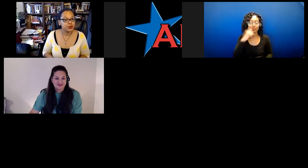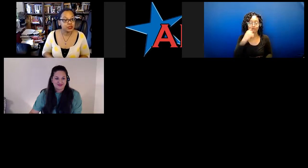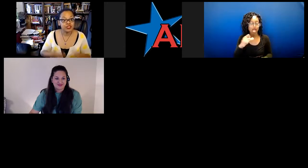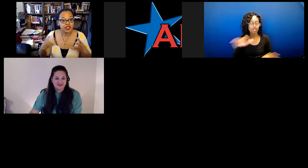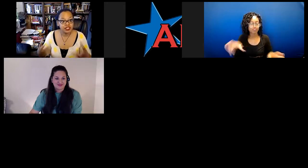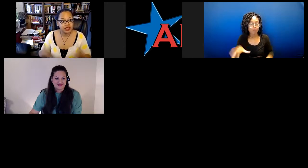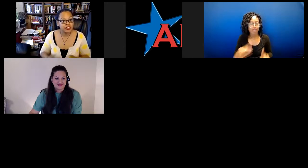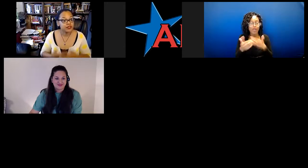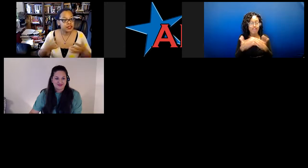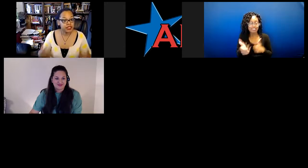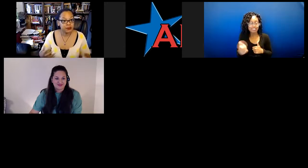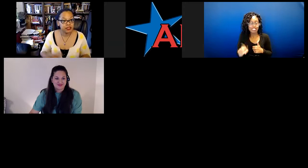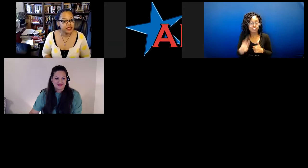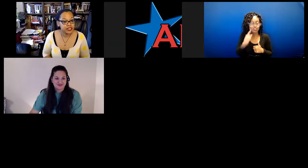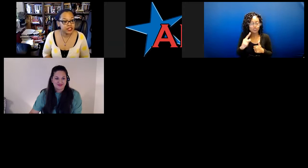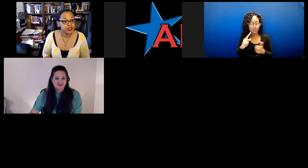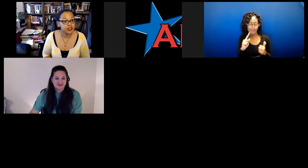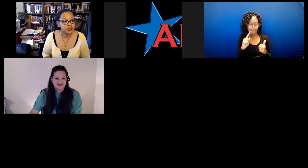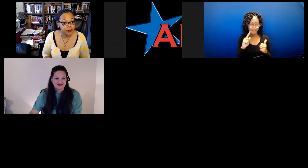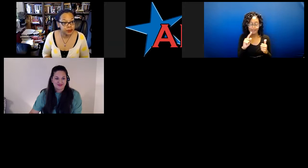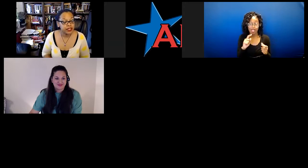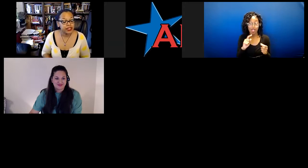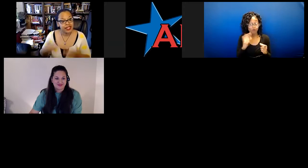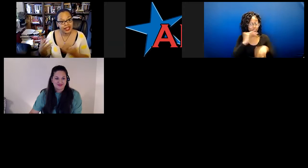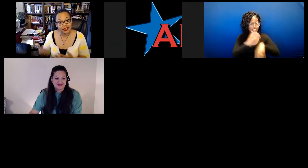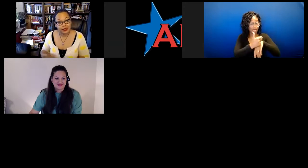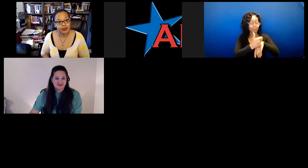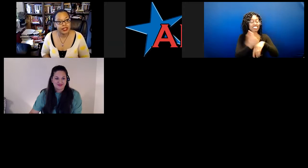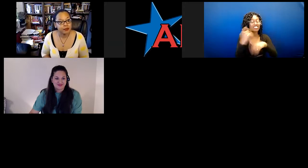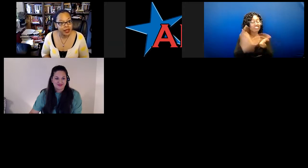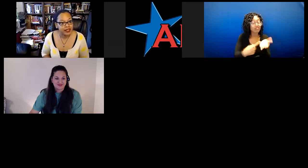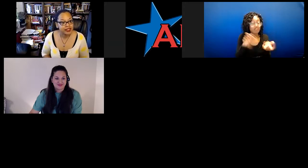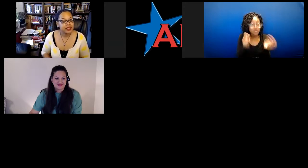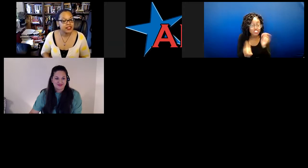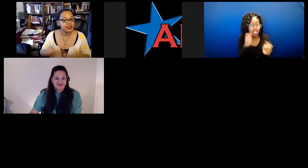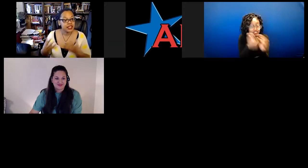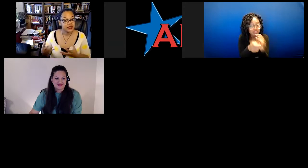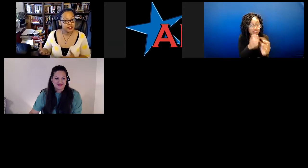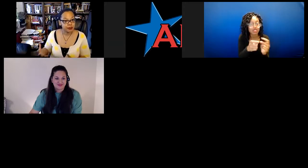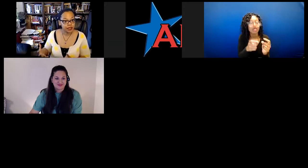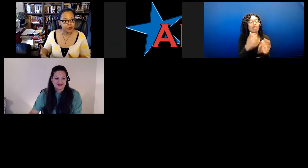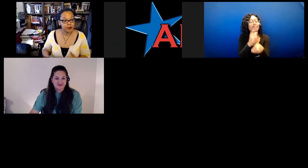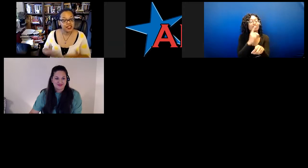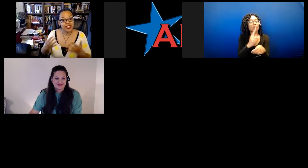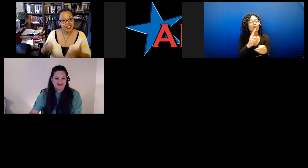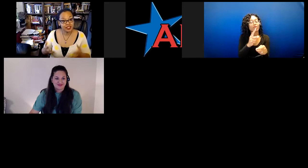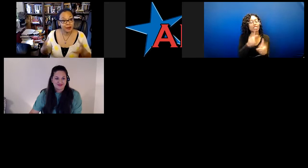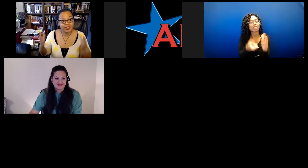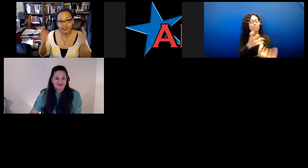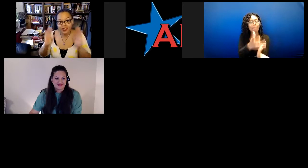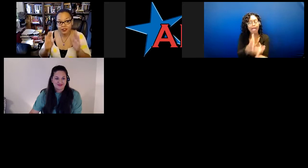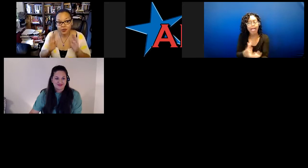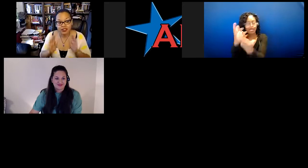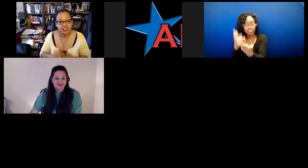to re-strategize or fill in gaps in understanding to disrupt and end those impacts that are negative on people. We then go back